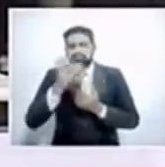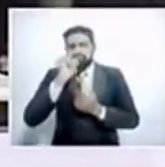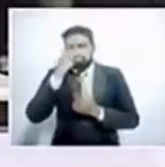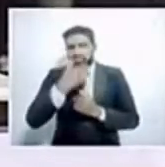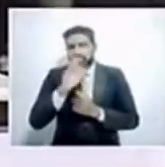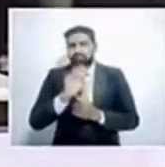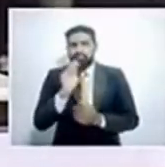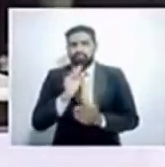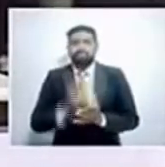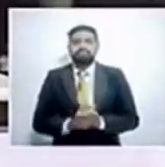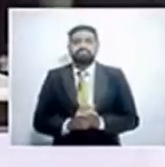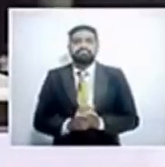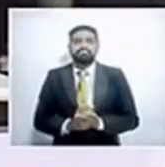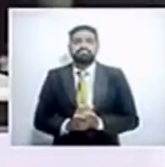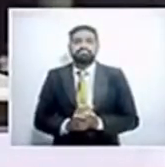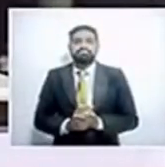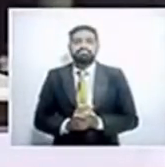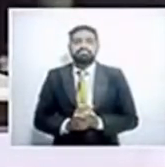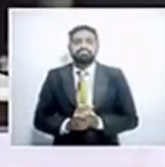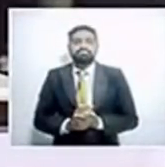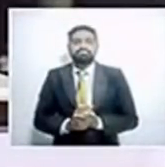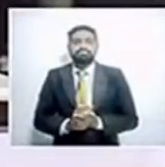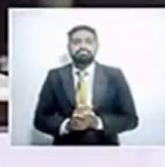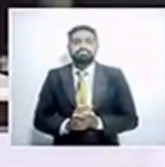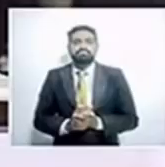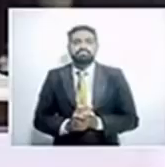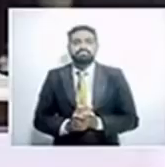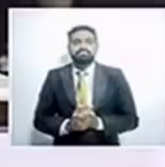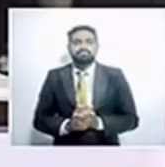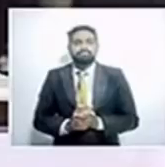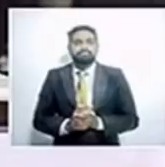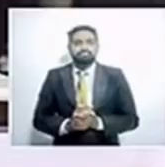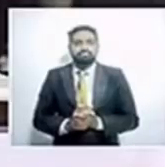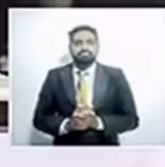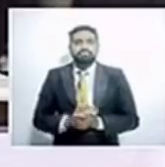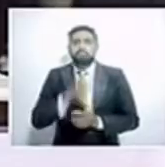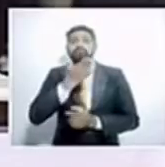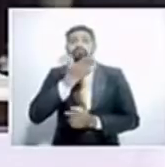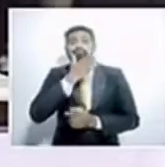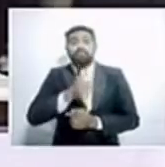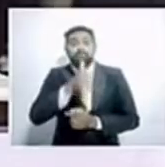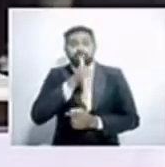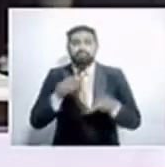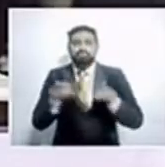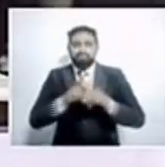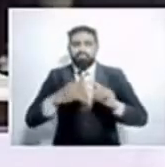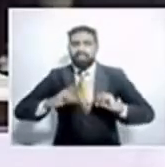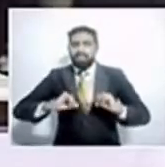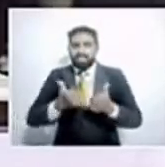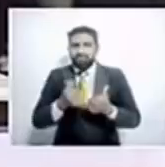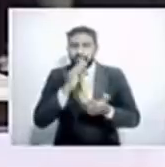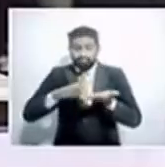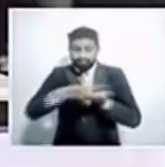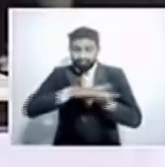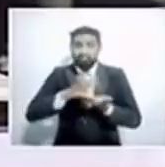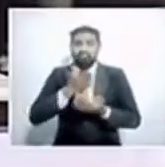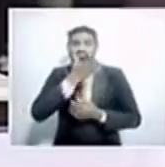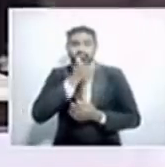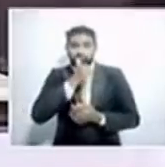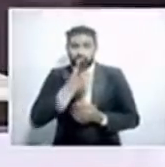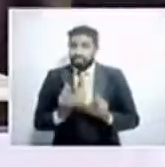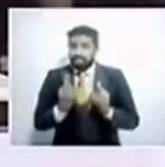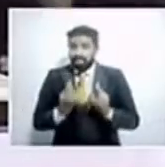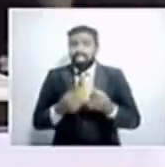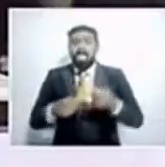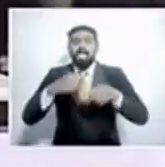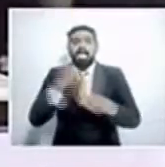Water is life, and clean water is good health. Gamada launched yet another project in rural Sri